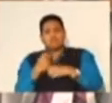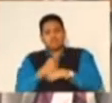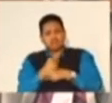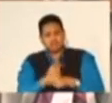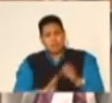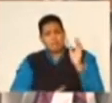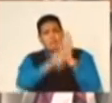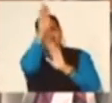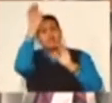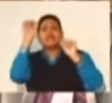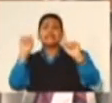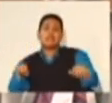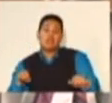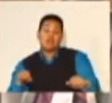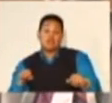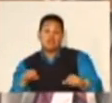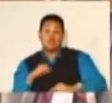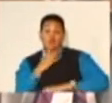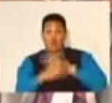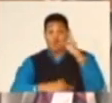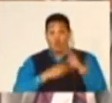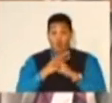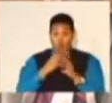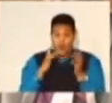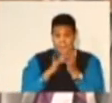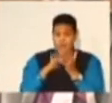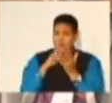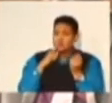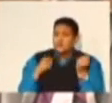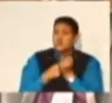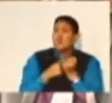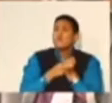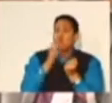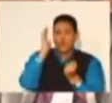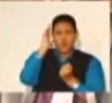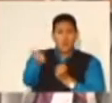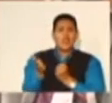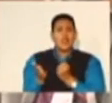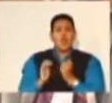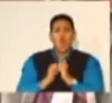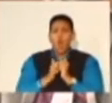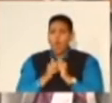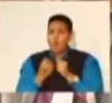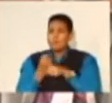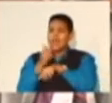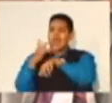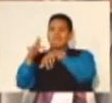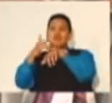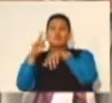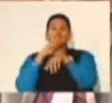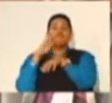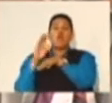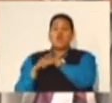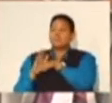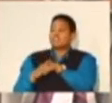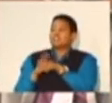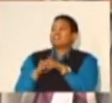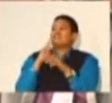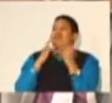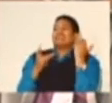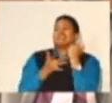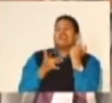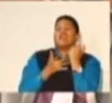Bank will further support this government initiative by making available consultative and